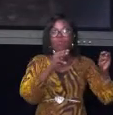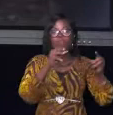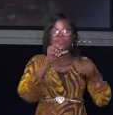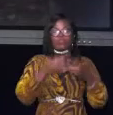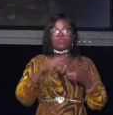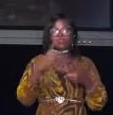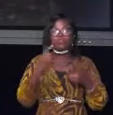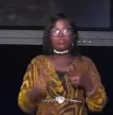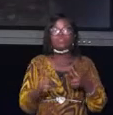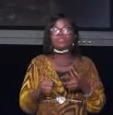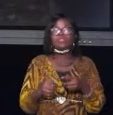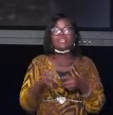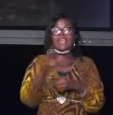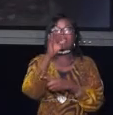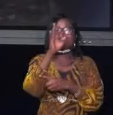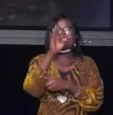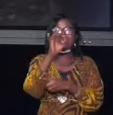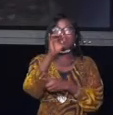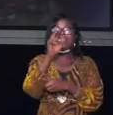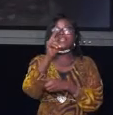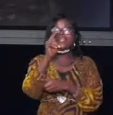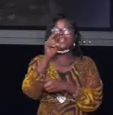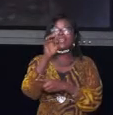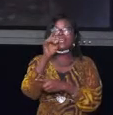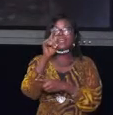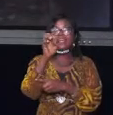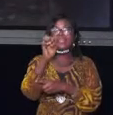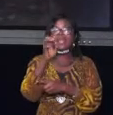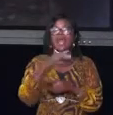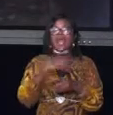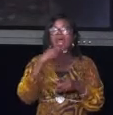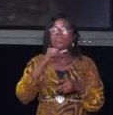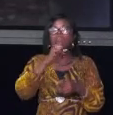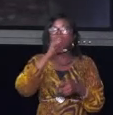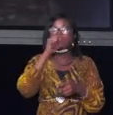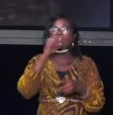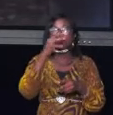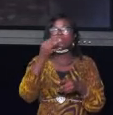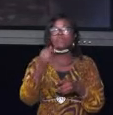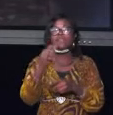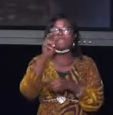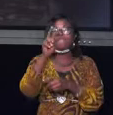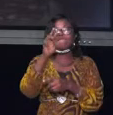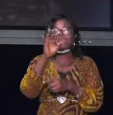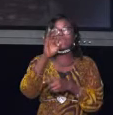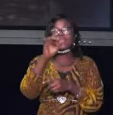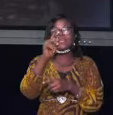Now we're moving to the finite and the non-finite verbs.